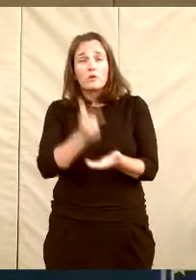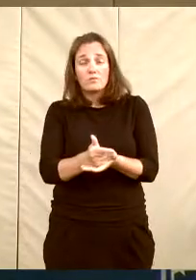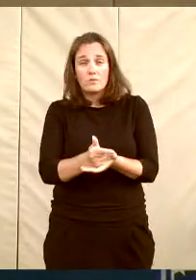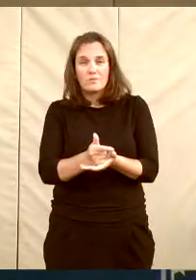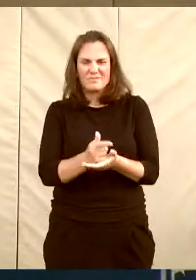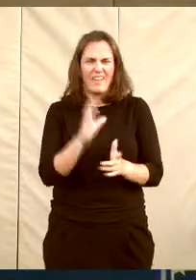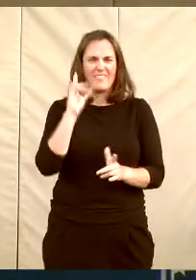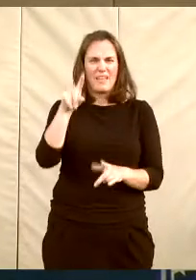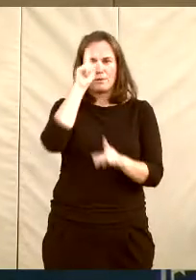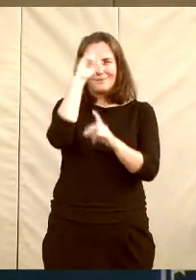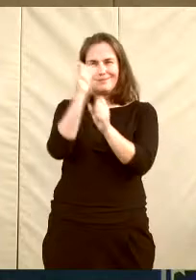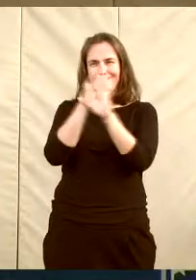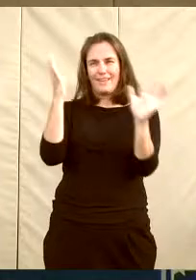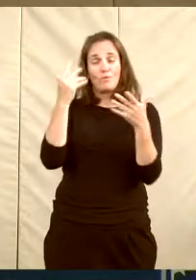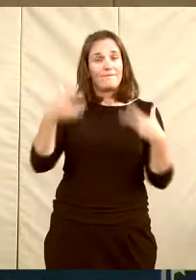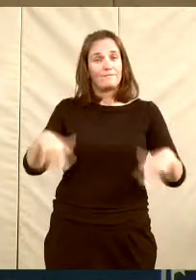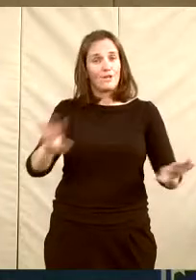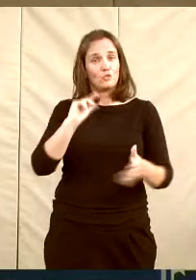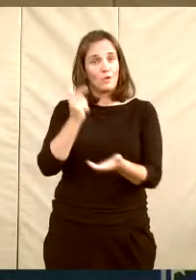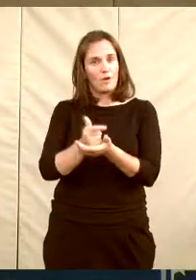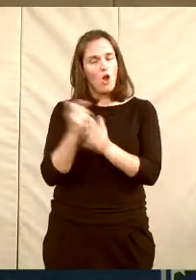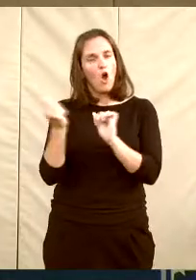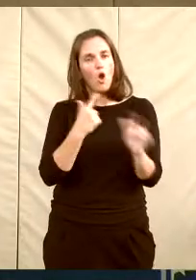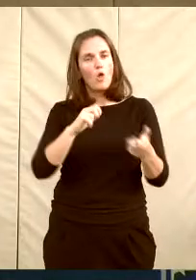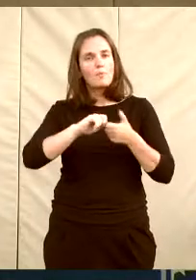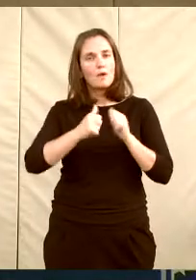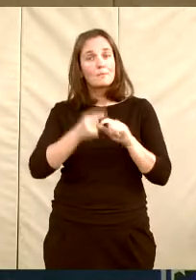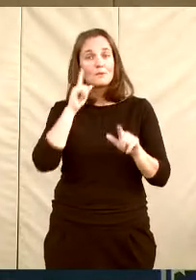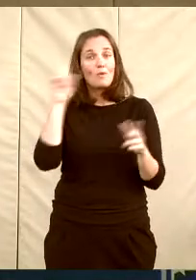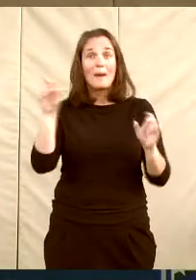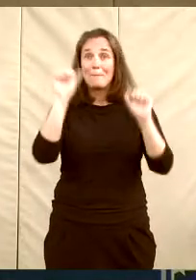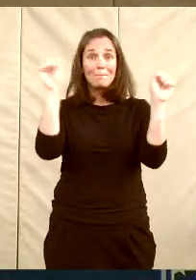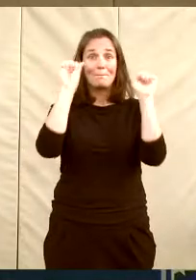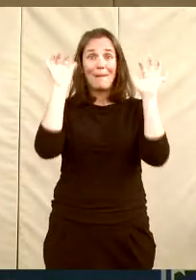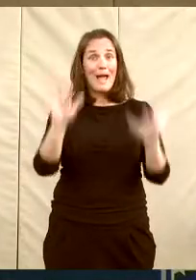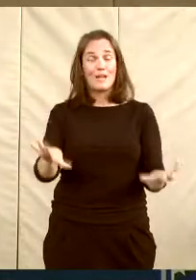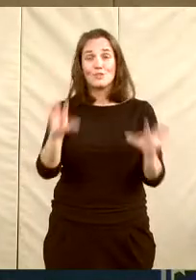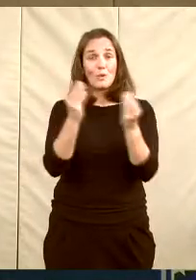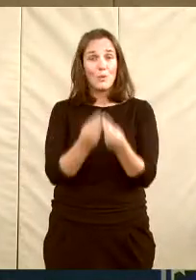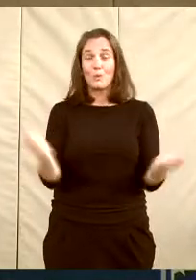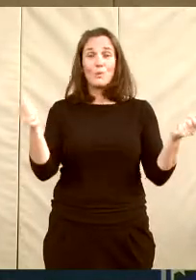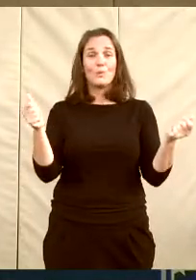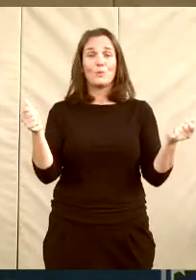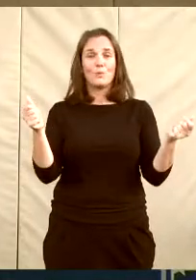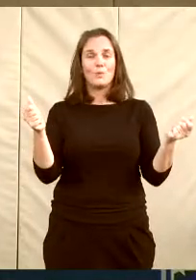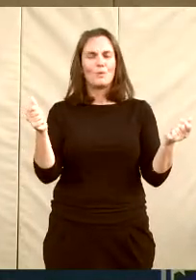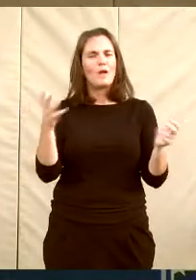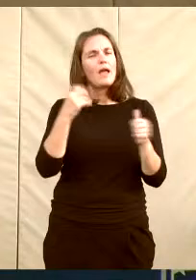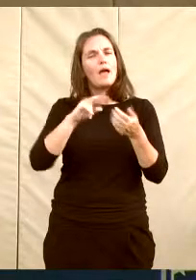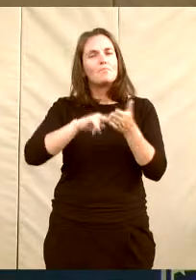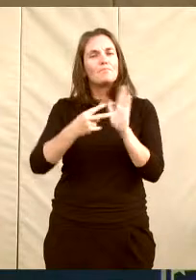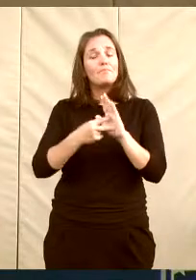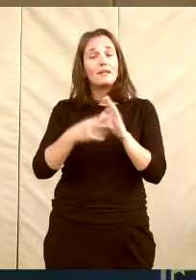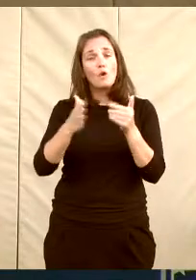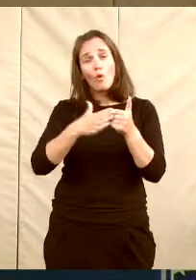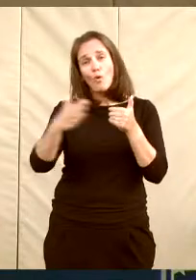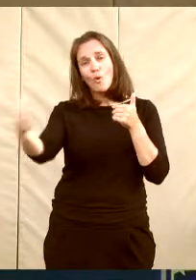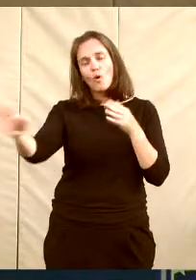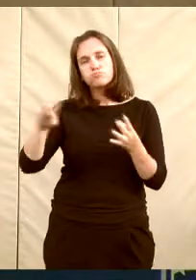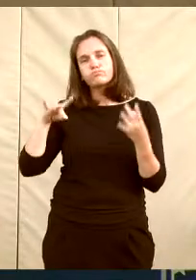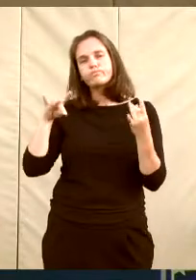it through graduation, all our problems would magically be solved, and it will be nothing but smooth sailing from